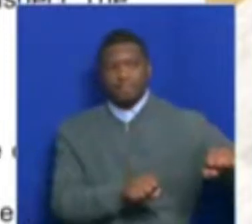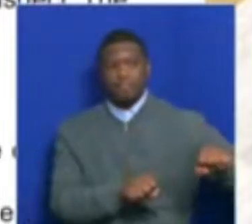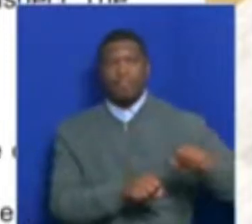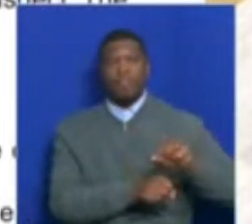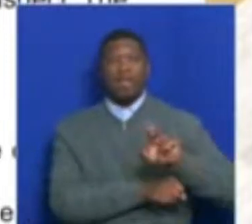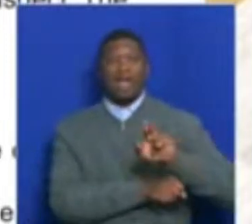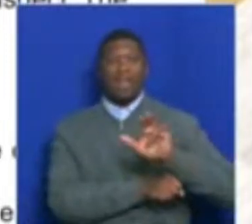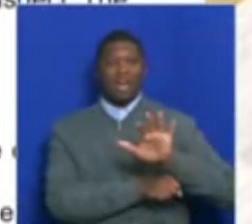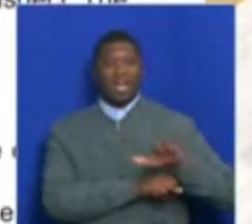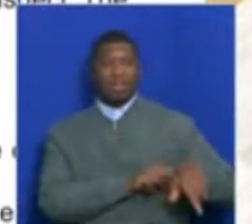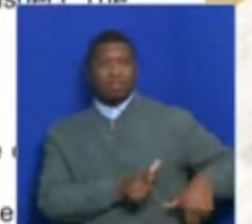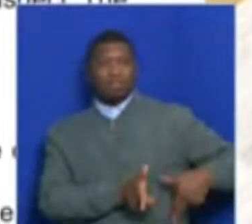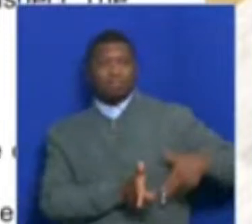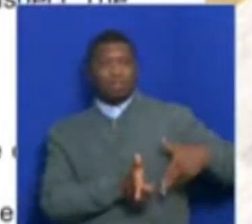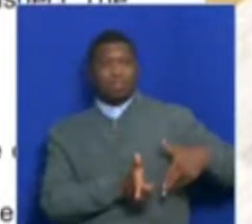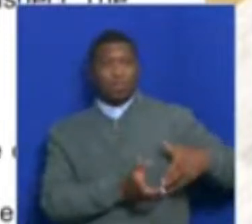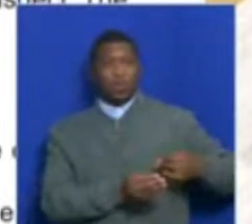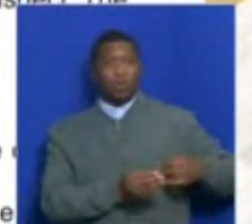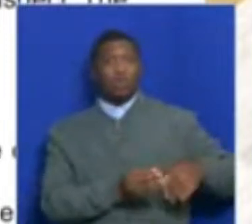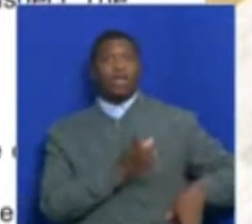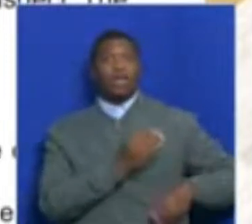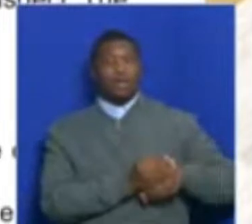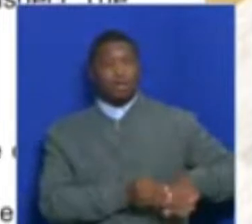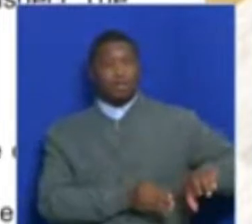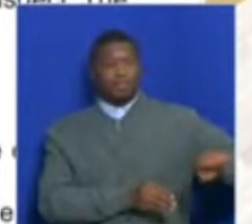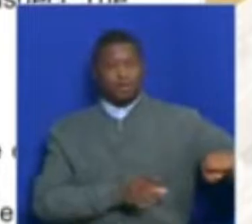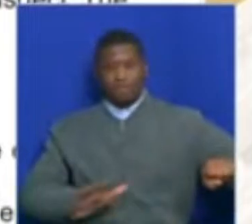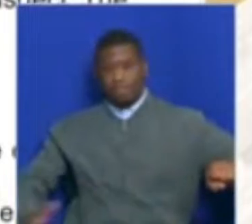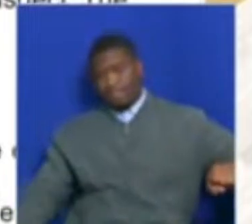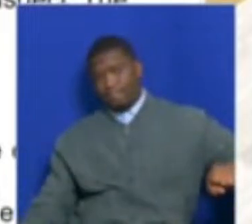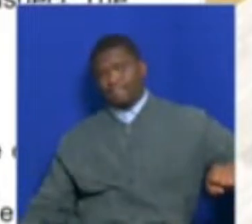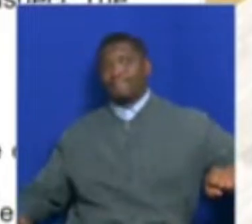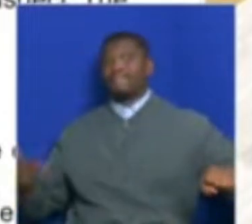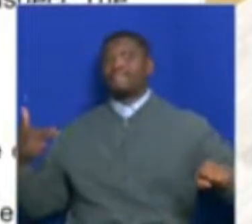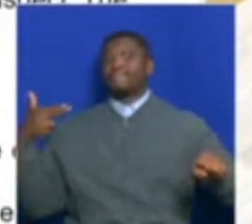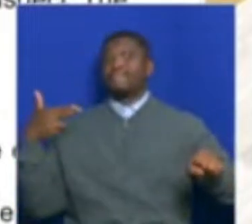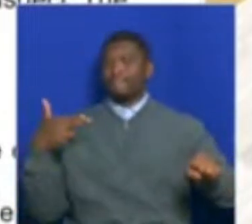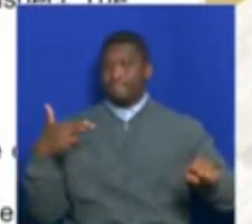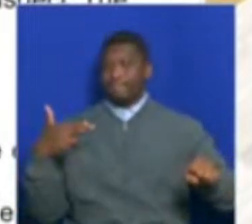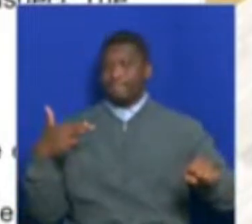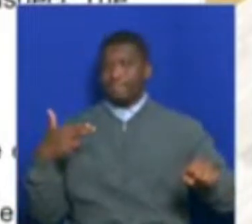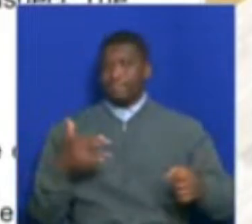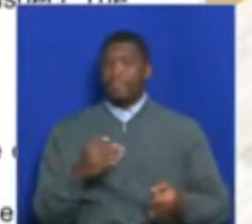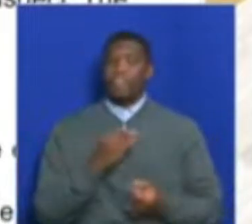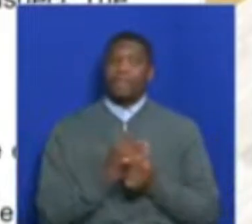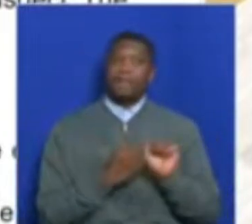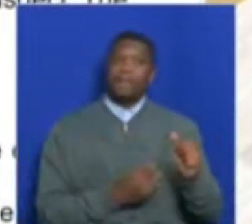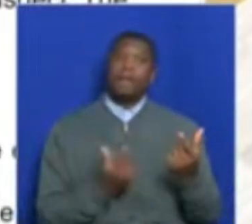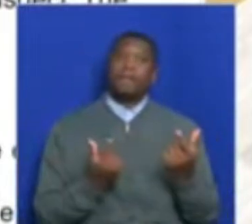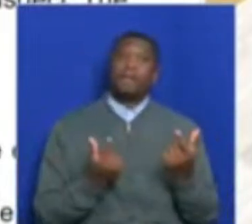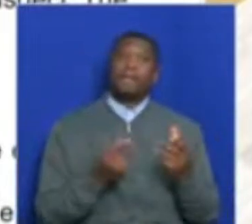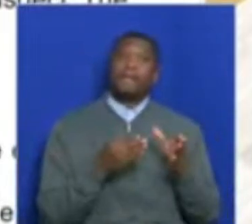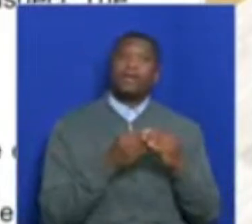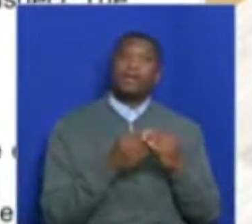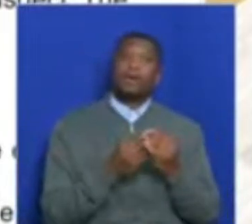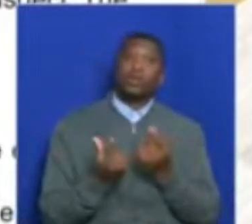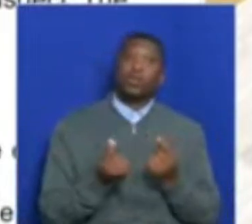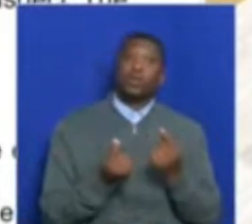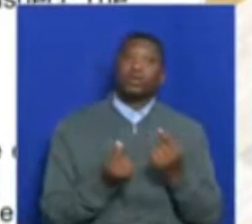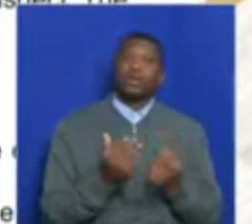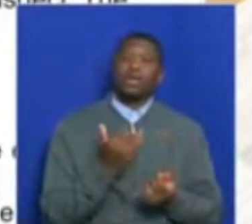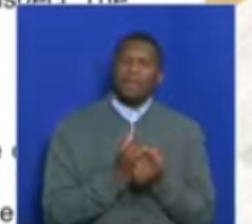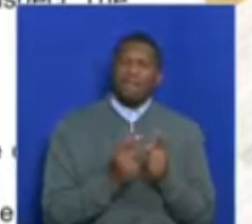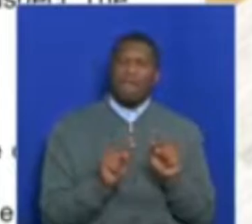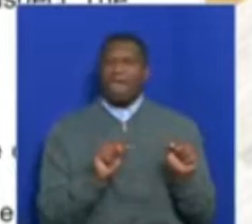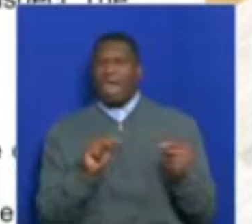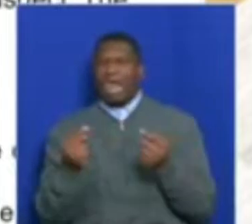pulling his firearm from under a pillow. The member alleged that he and the suspect lost balance. When the suspect got